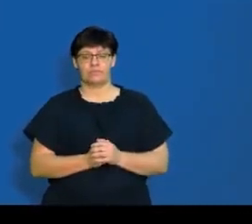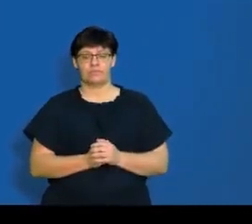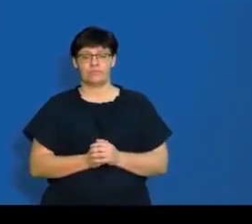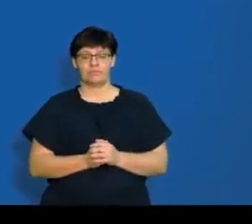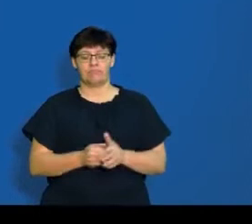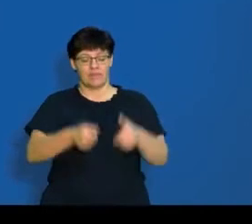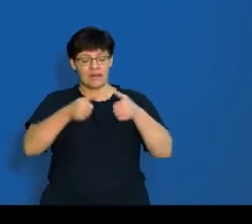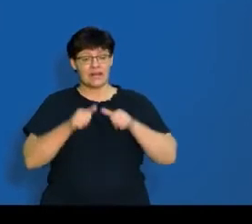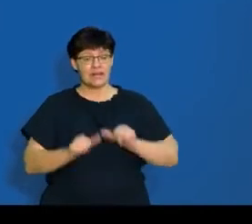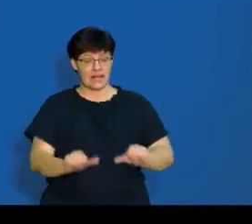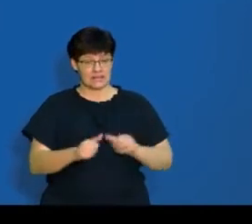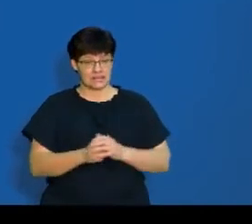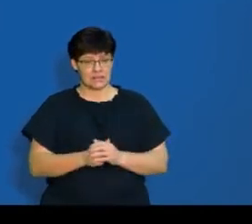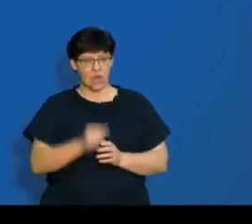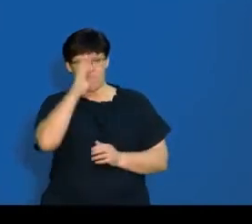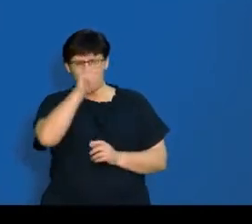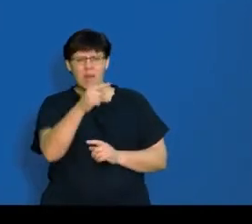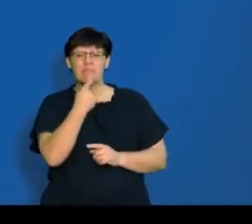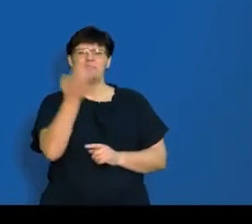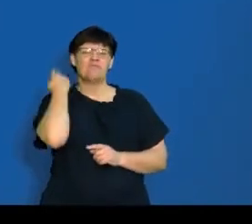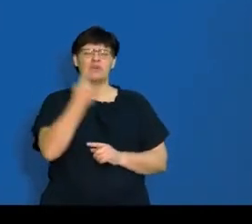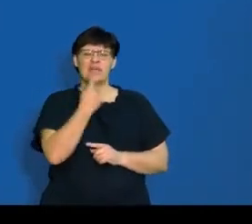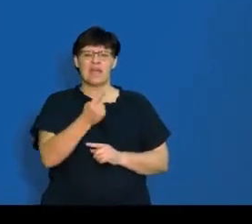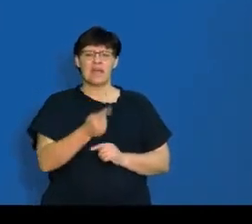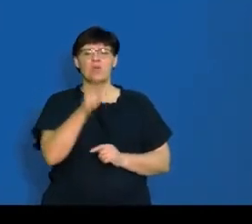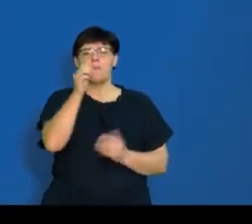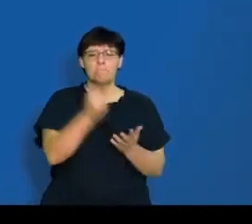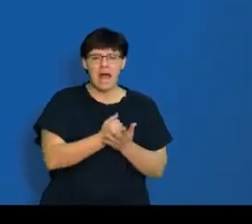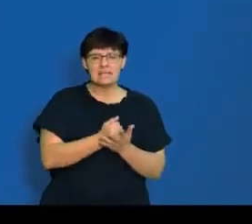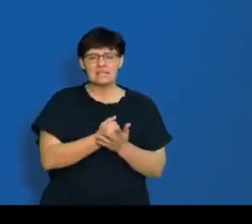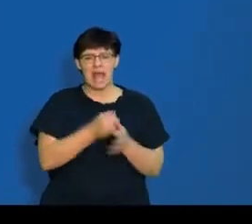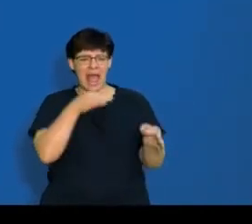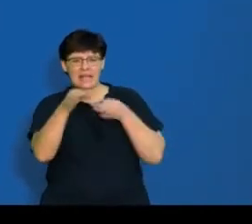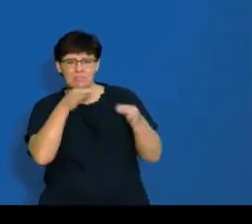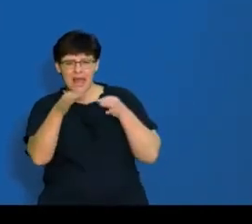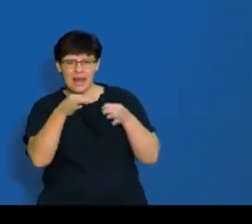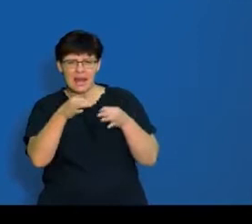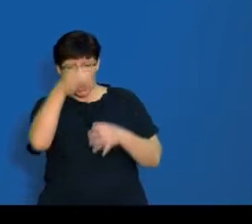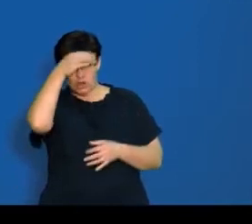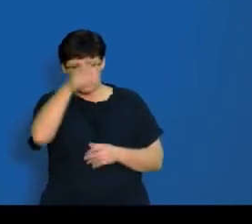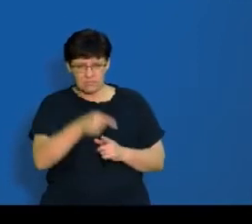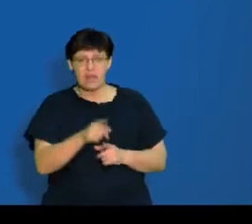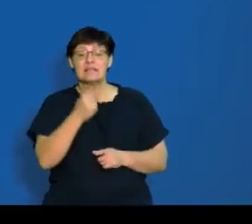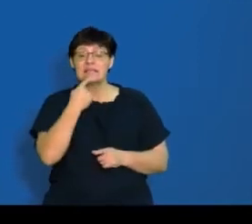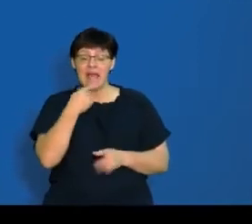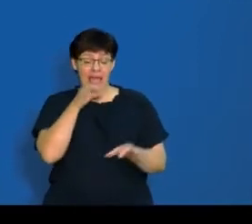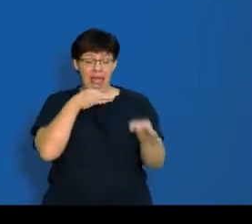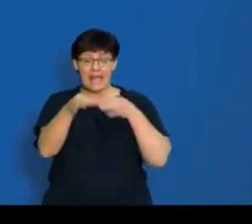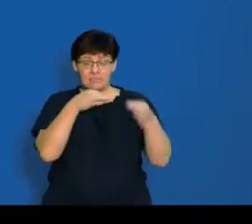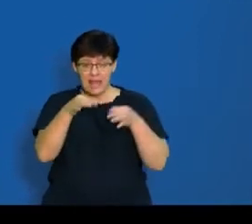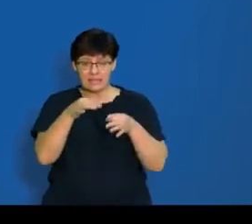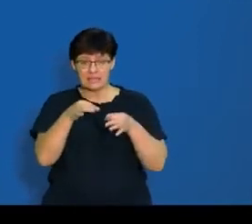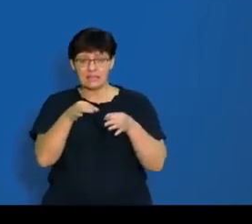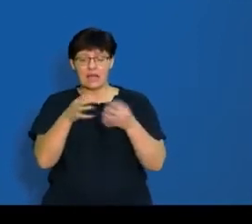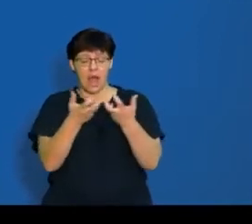And then the next one is, remember I spoke to you about being able to define concepts. This one says, define the concept of